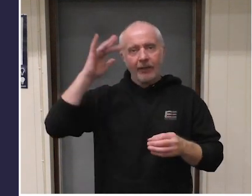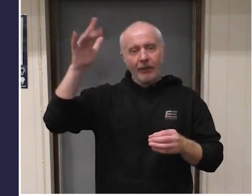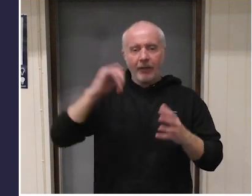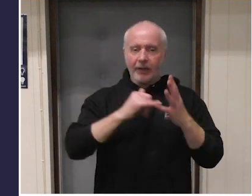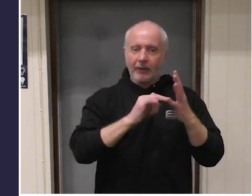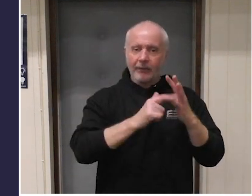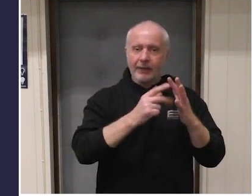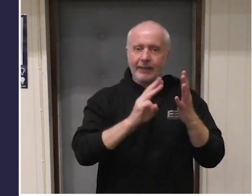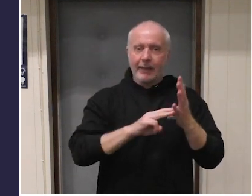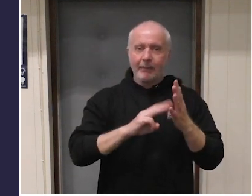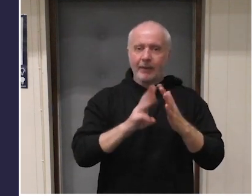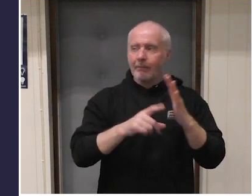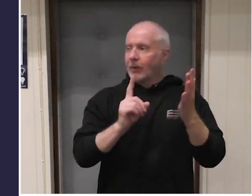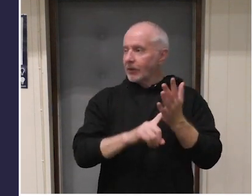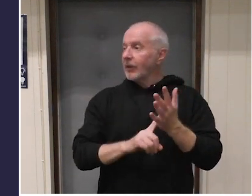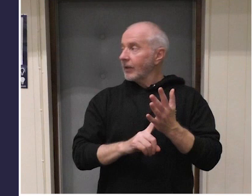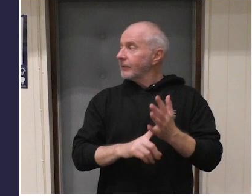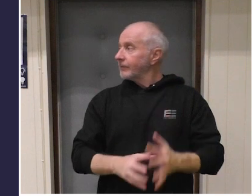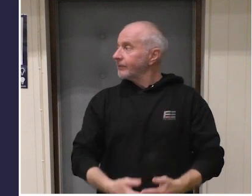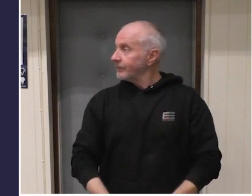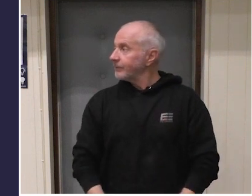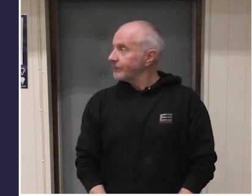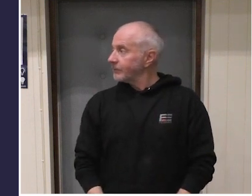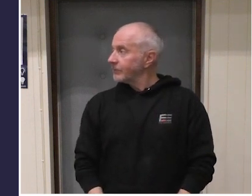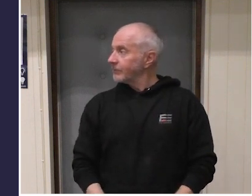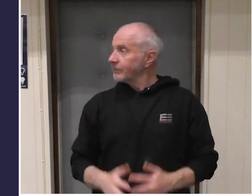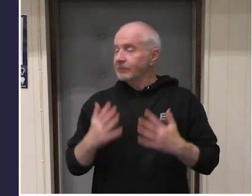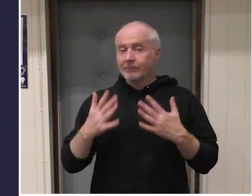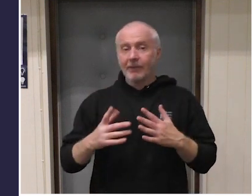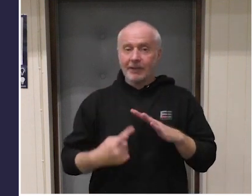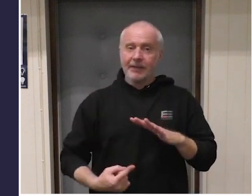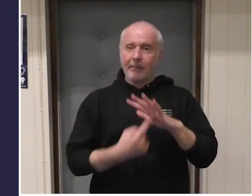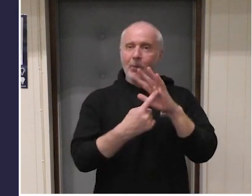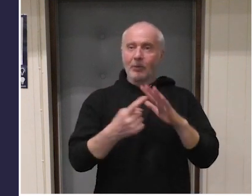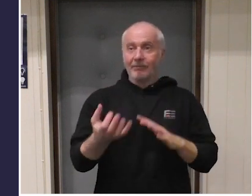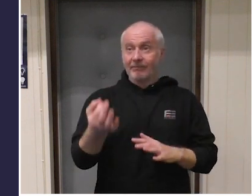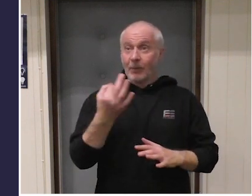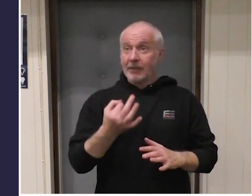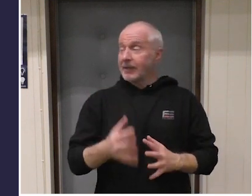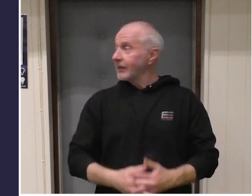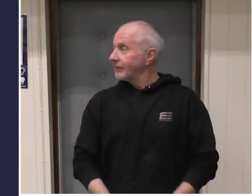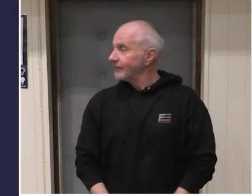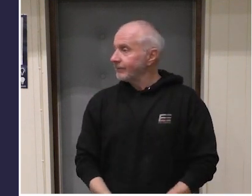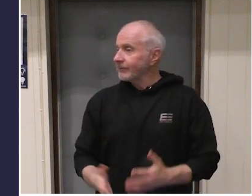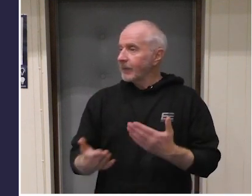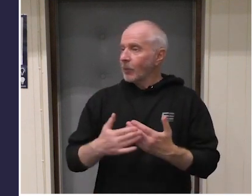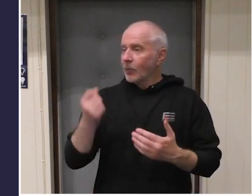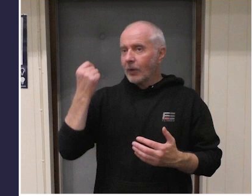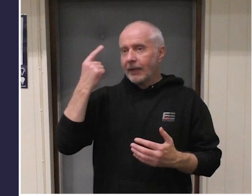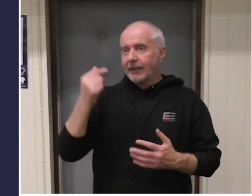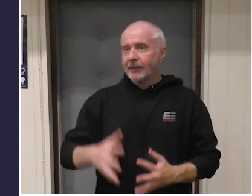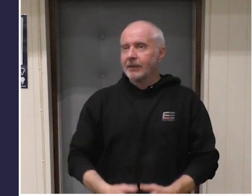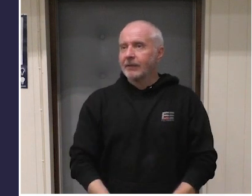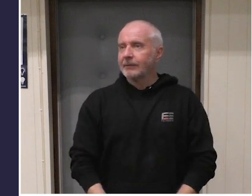and relativity. Awesome, yeah. That's a very, very important question. Any other ideas? Big